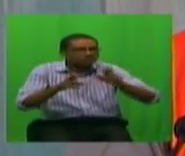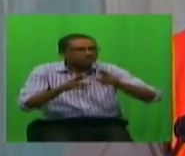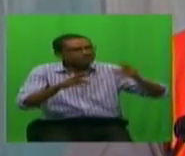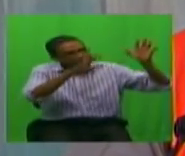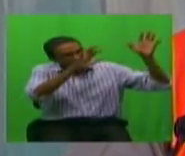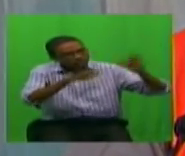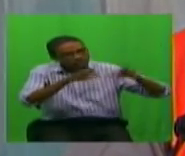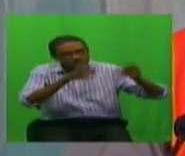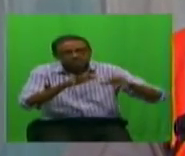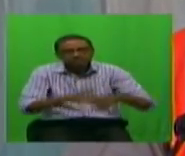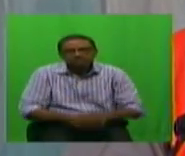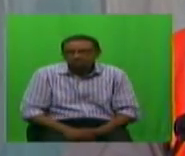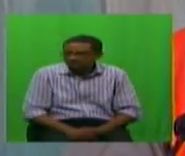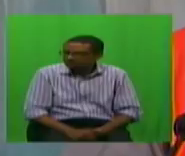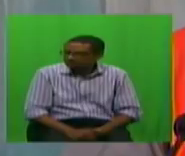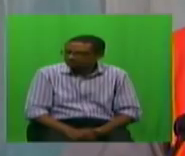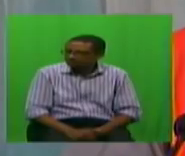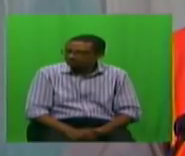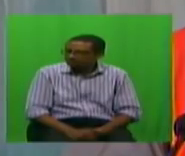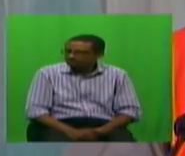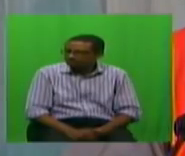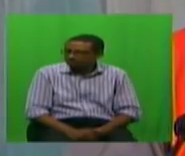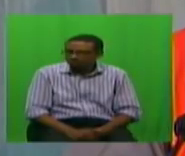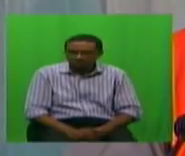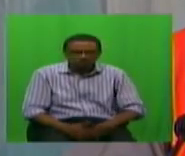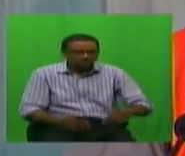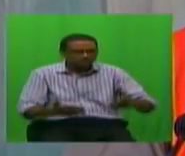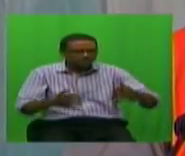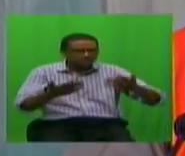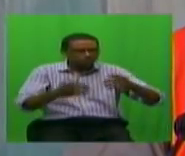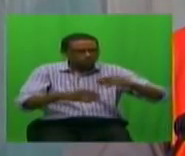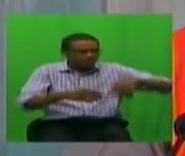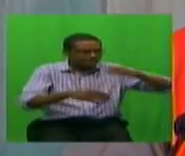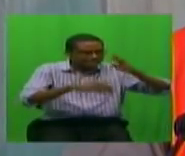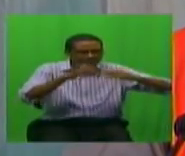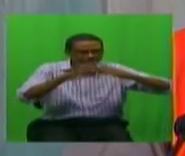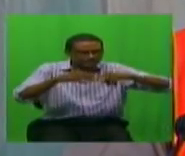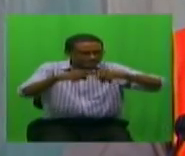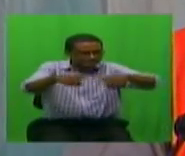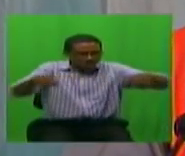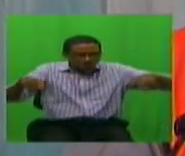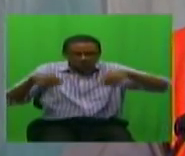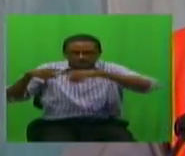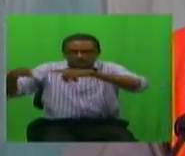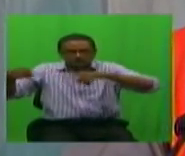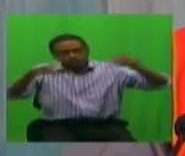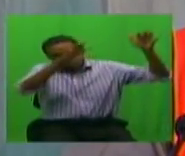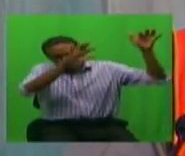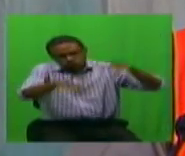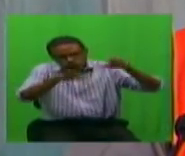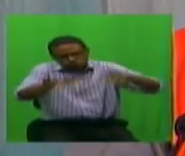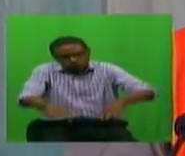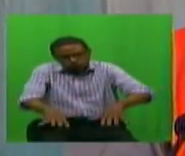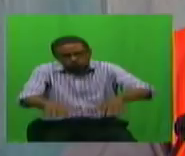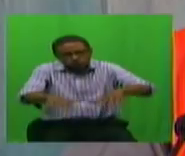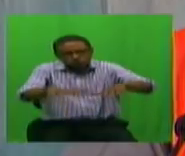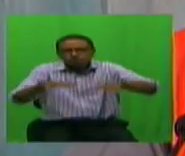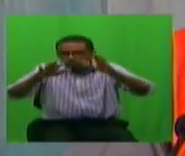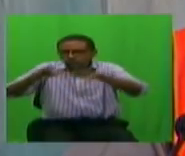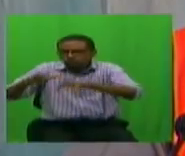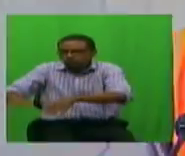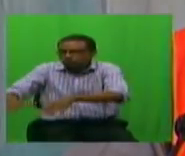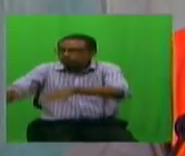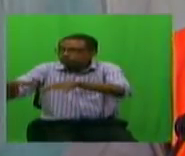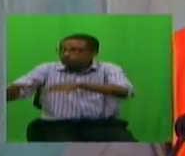caters for a certain amount of rainfall, certain volume. into your channels. And that is why even in the